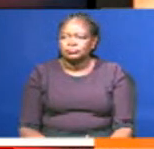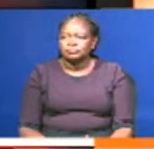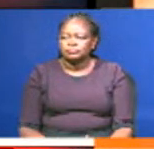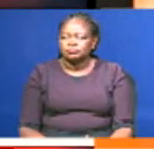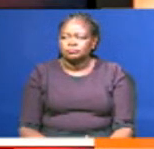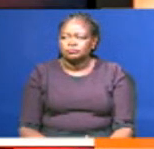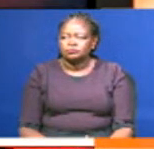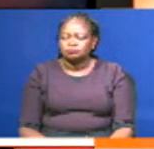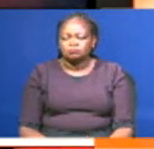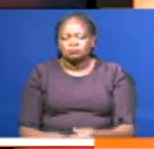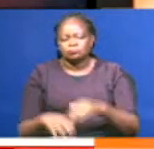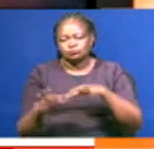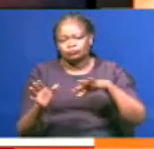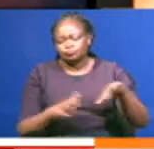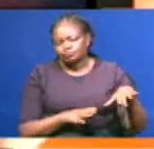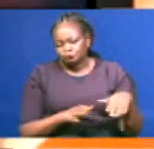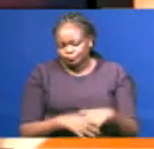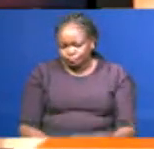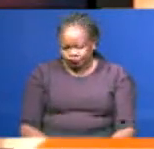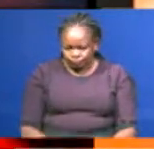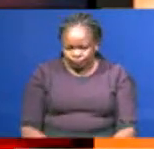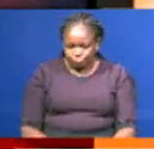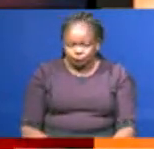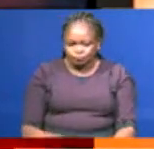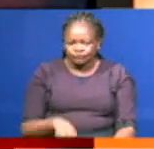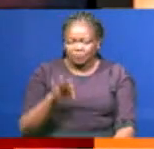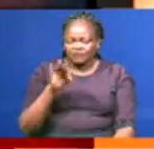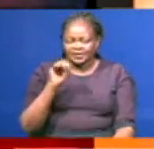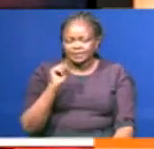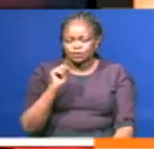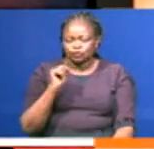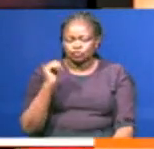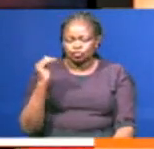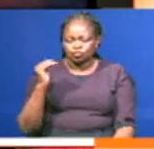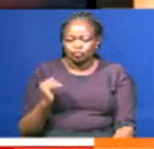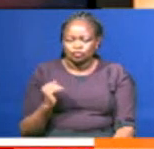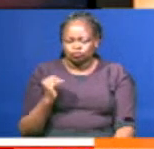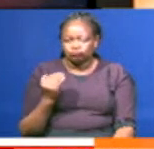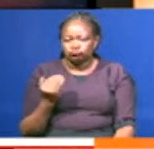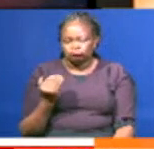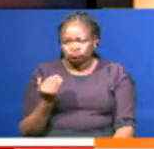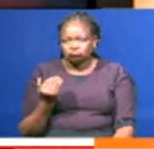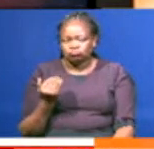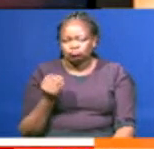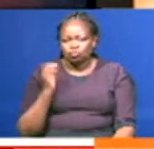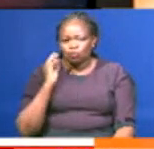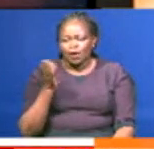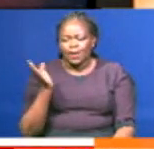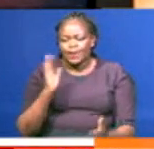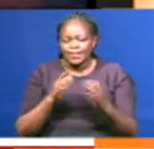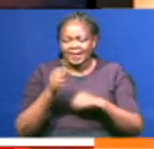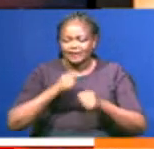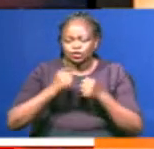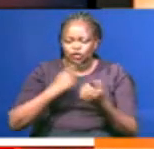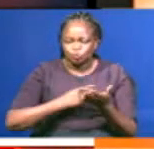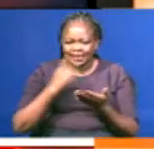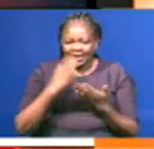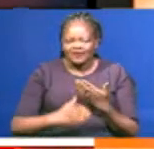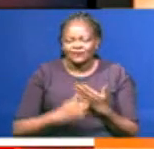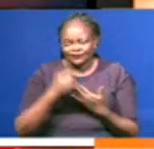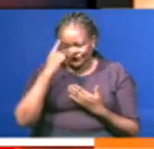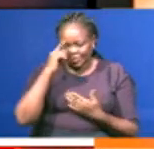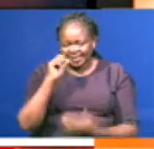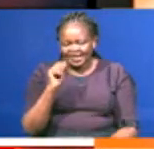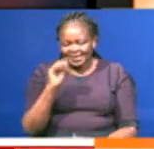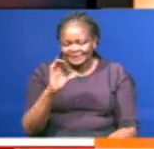Moving on to matches, Rally FIA Junior WRC star Hamza Anwar will return to action this weekend for the ARC